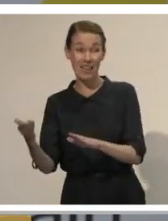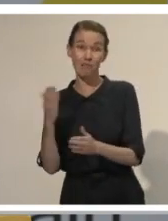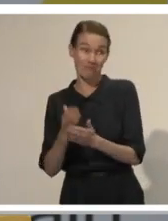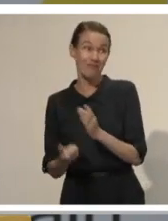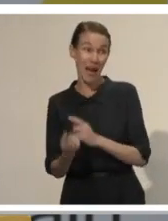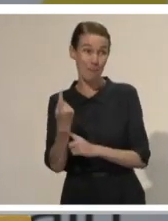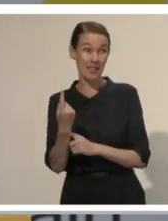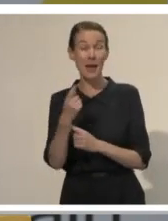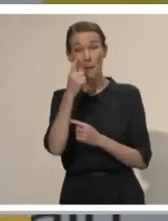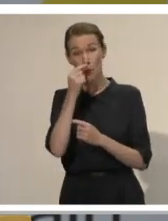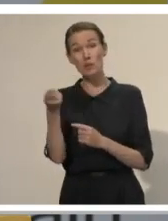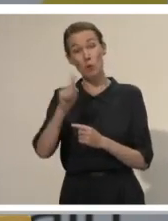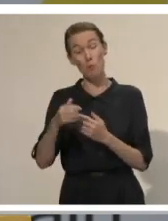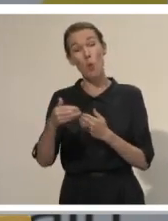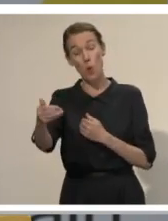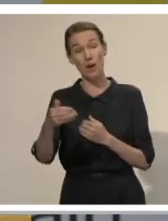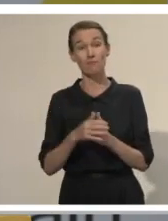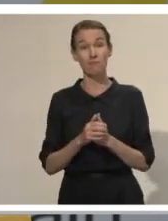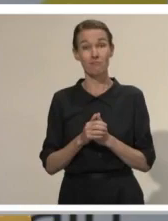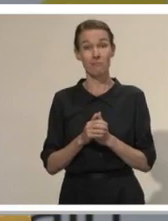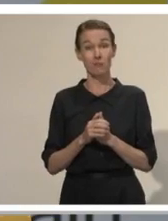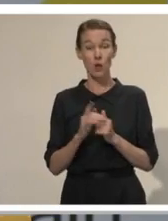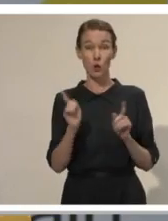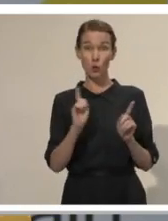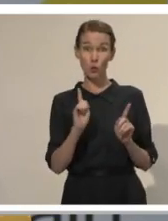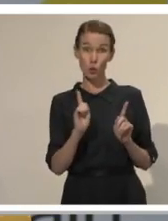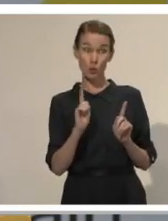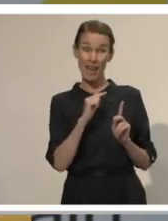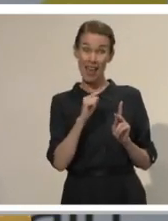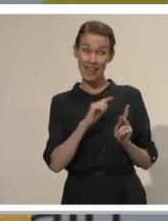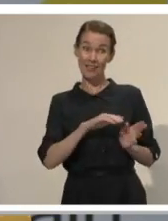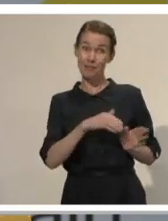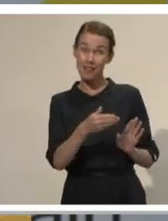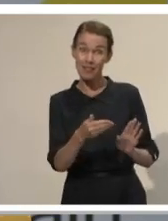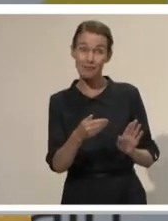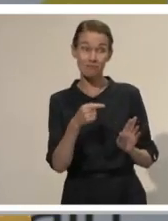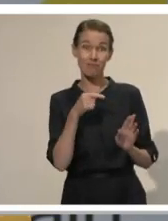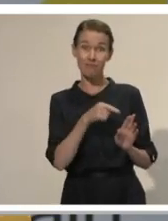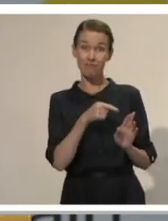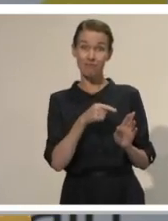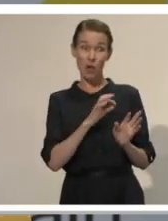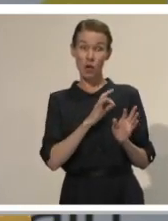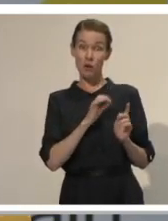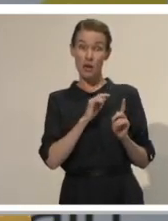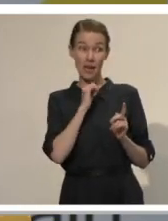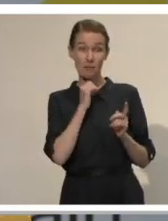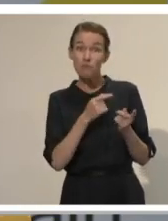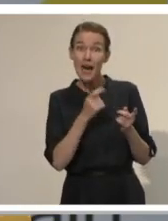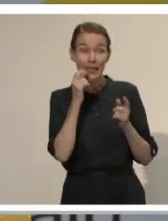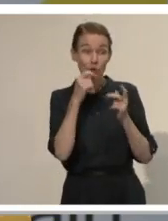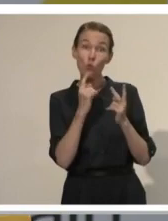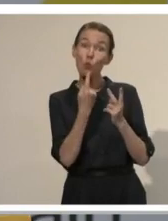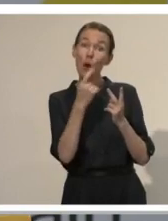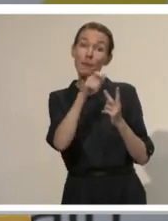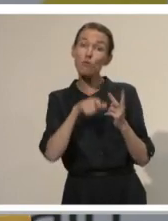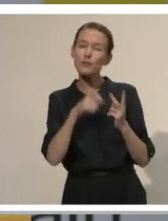others. As with the death today, even when there isn't a positive test, as there was in this case, we are being inclusive